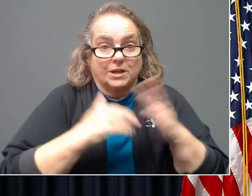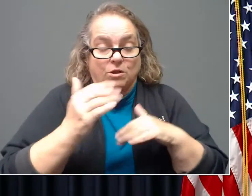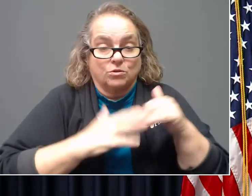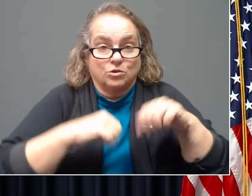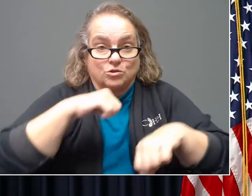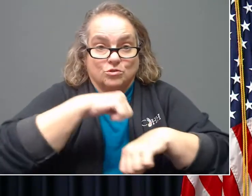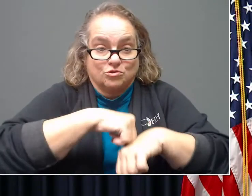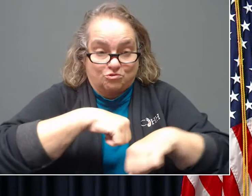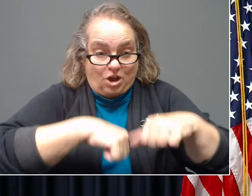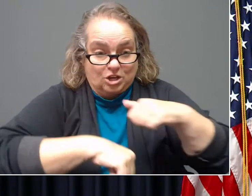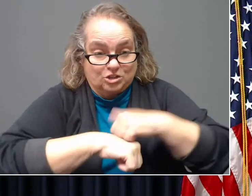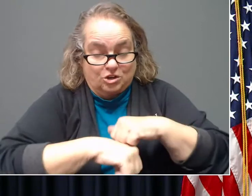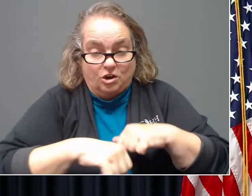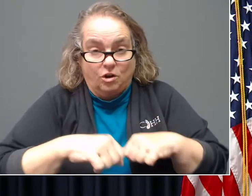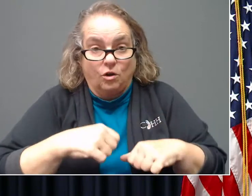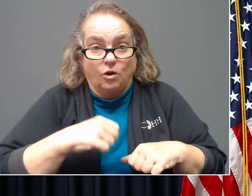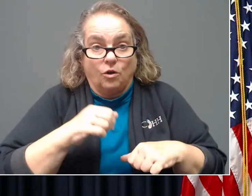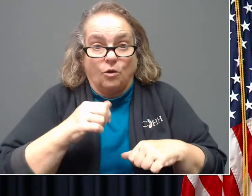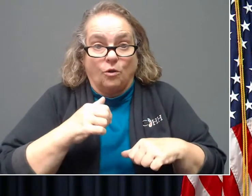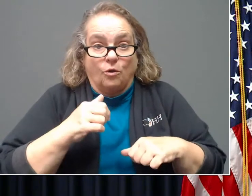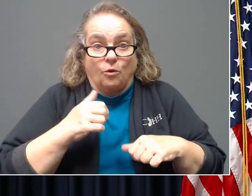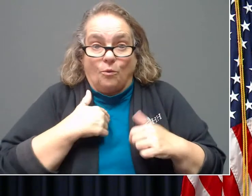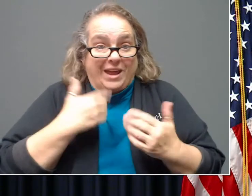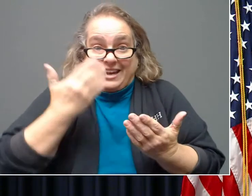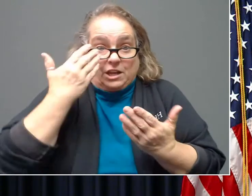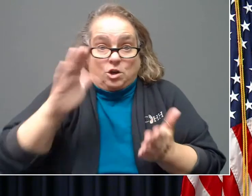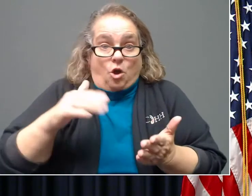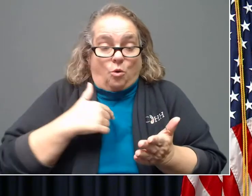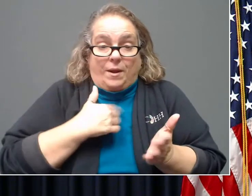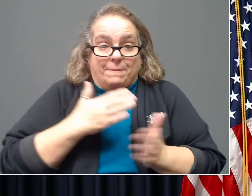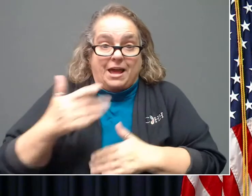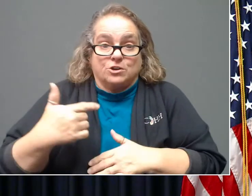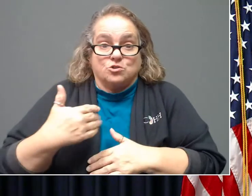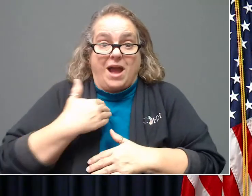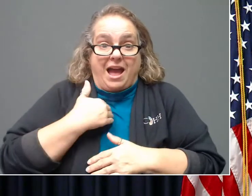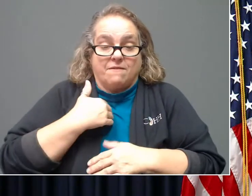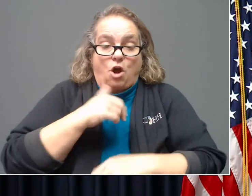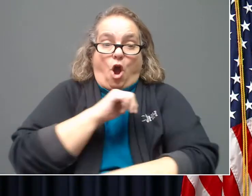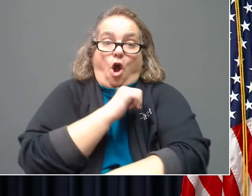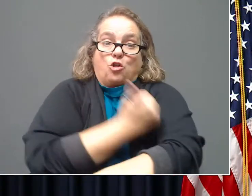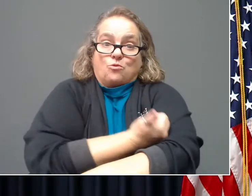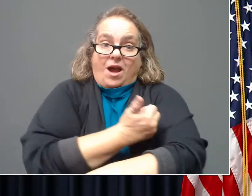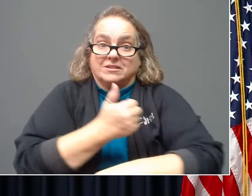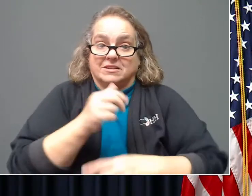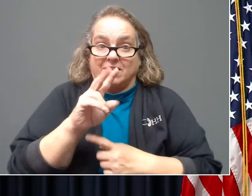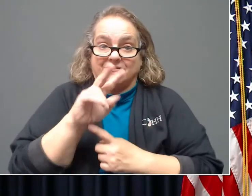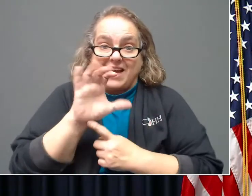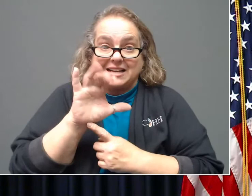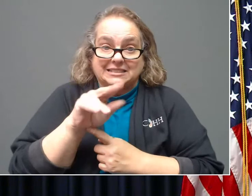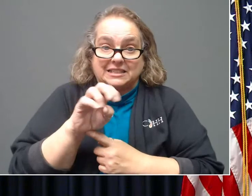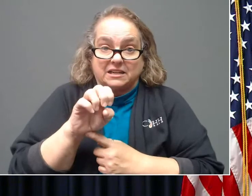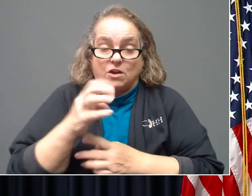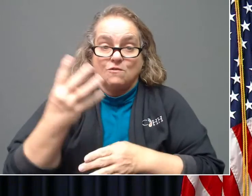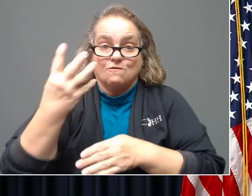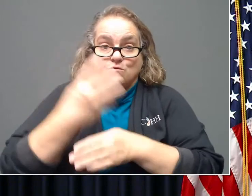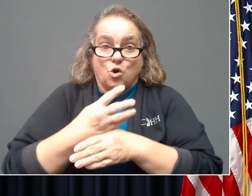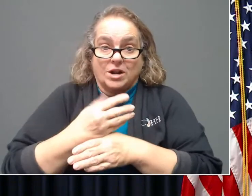authorized vaccine until about 4 days before we got it. Now we're in a totally different place. You give it to us, we can get it in people's